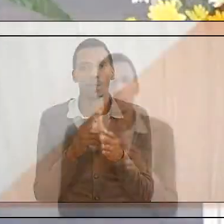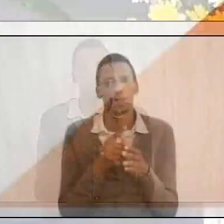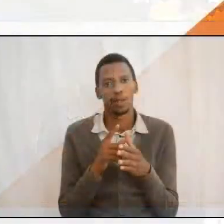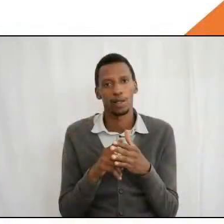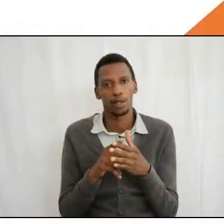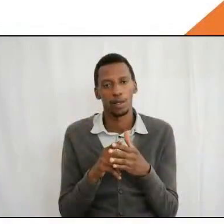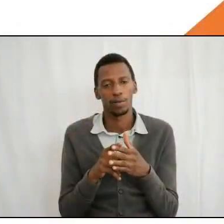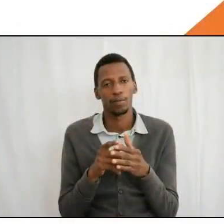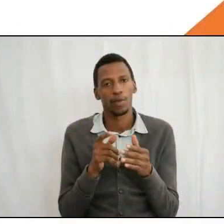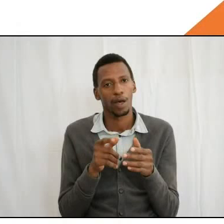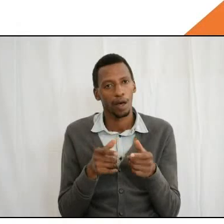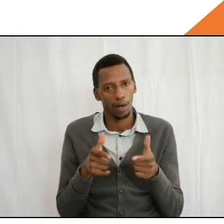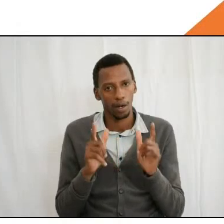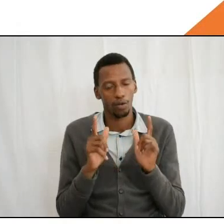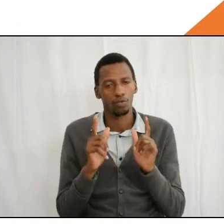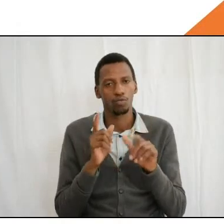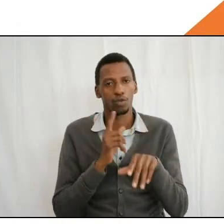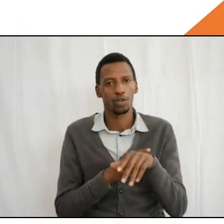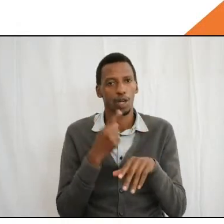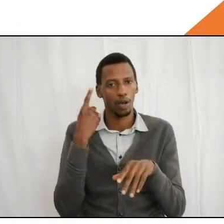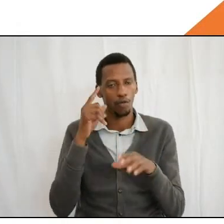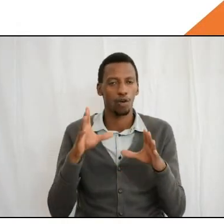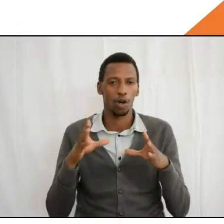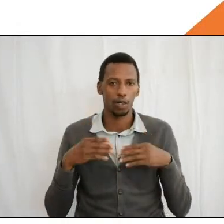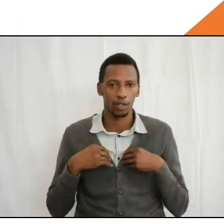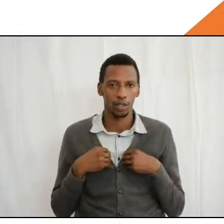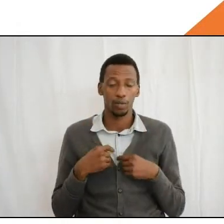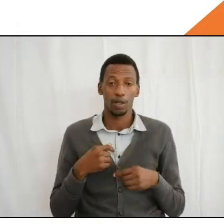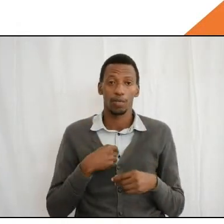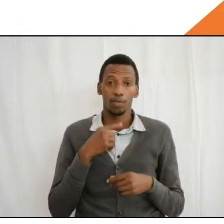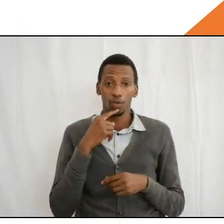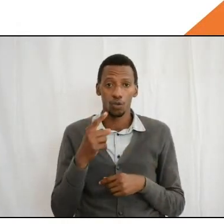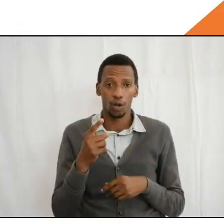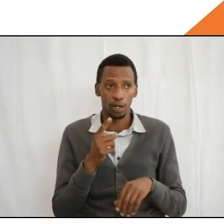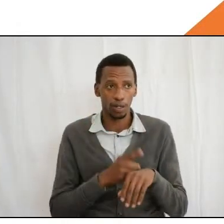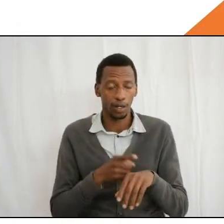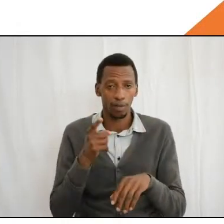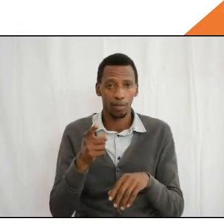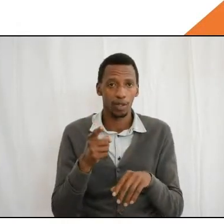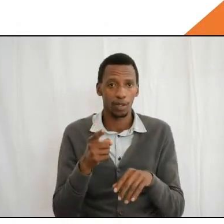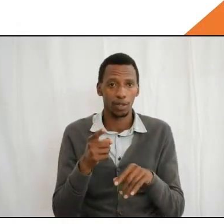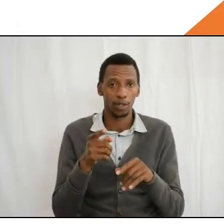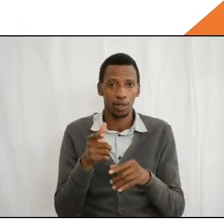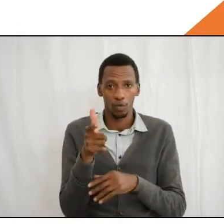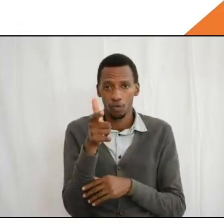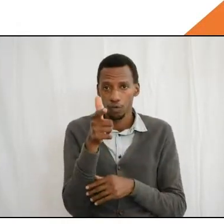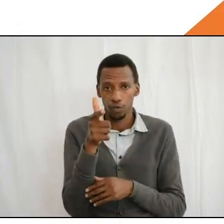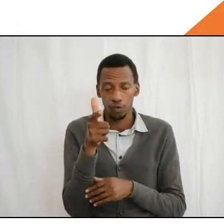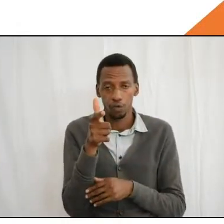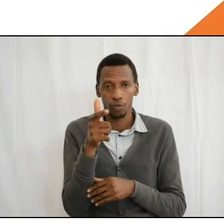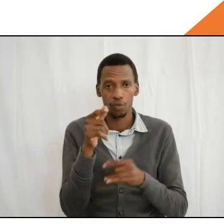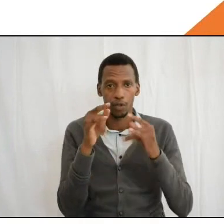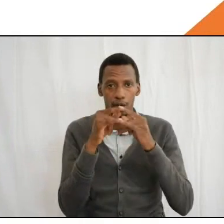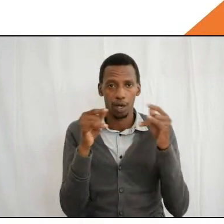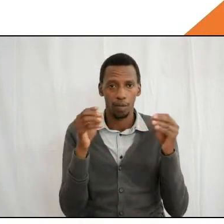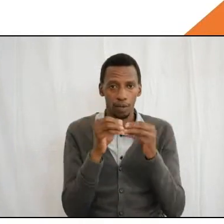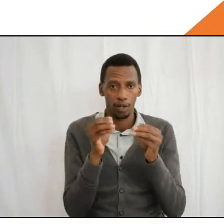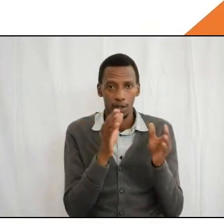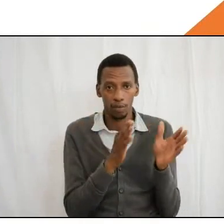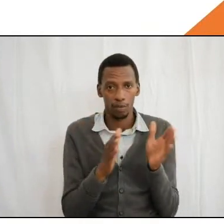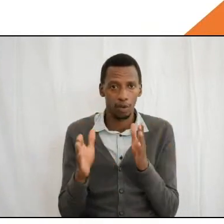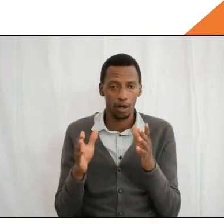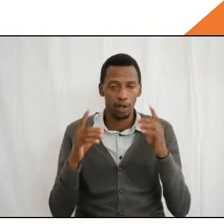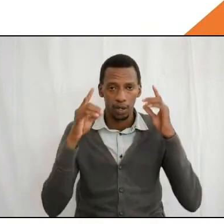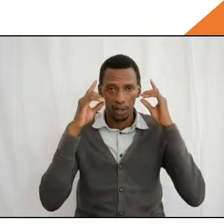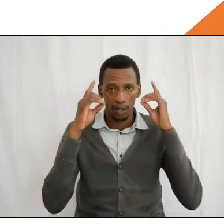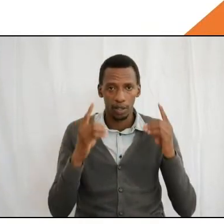for acceptance. I am sure when this virtual camp meeting was planned, the decision, and because it